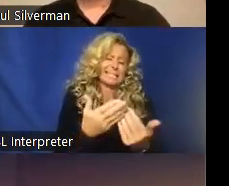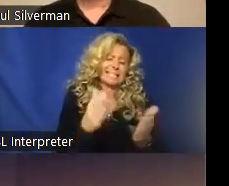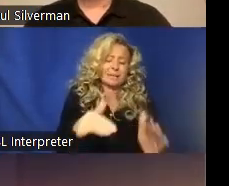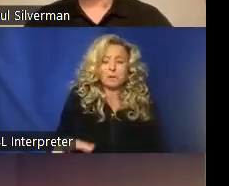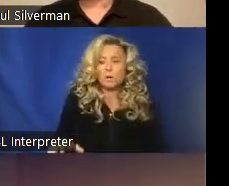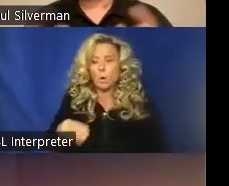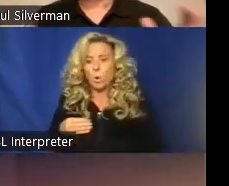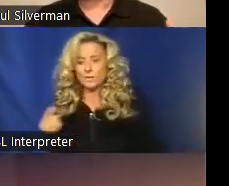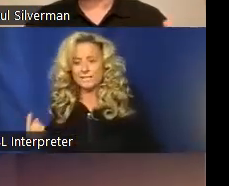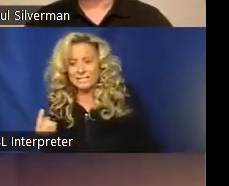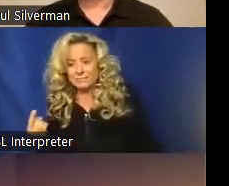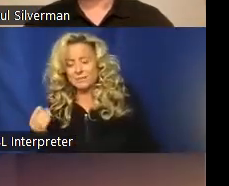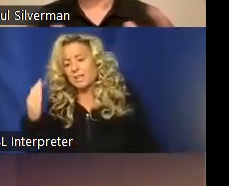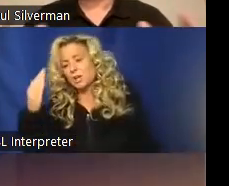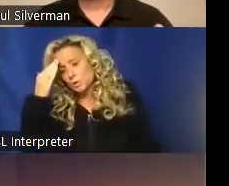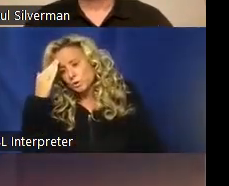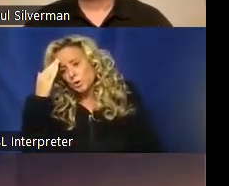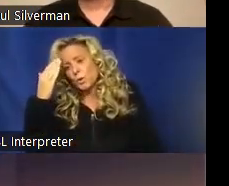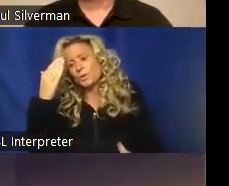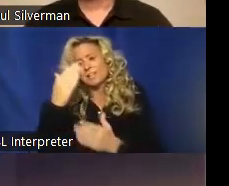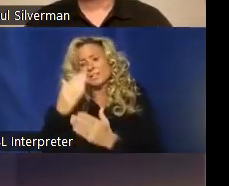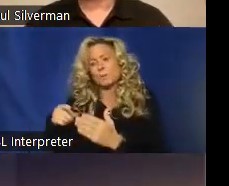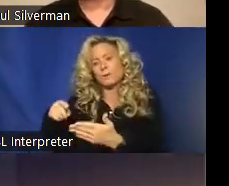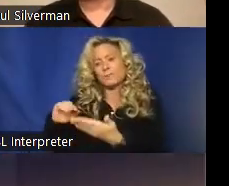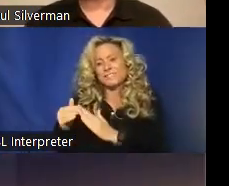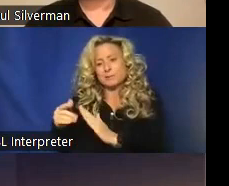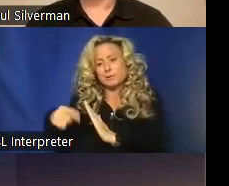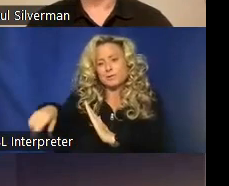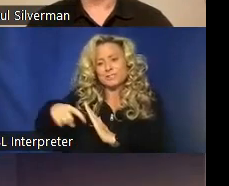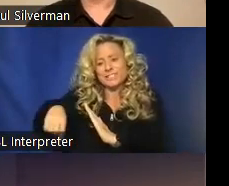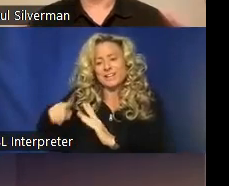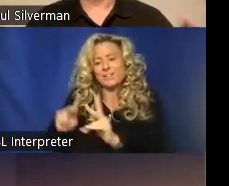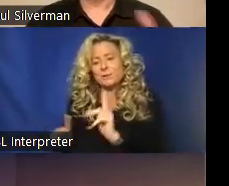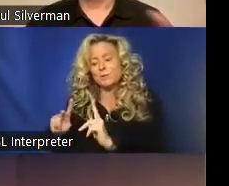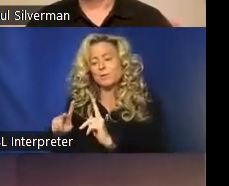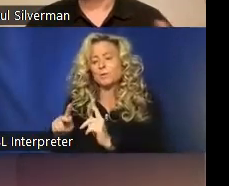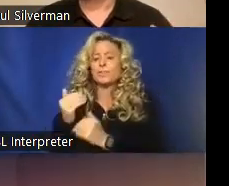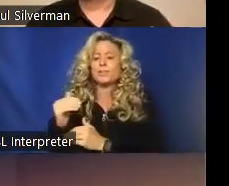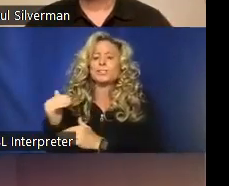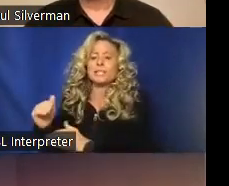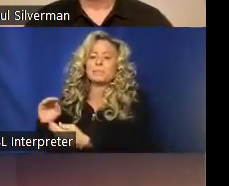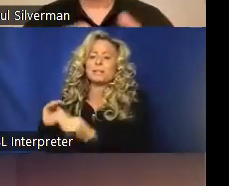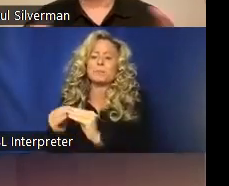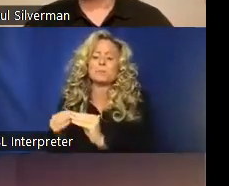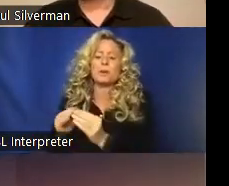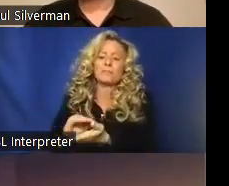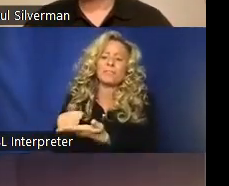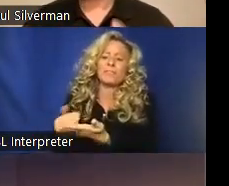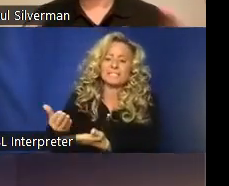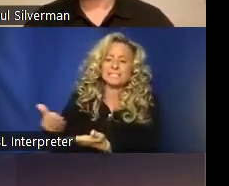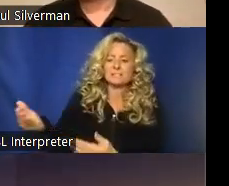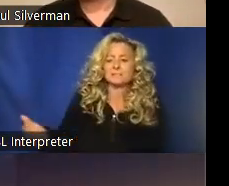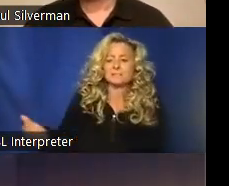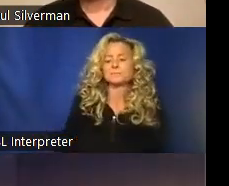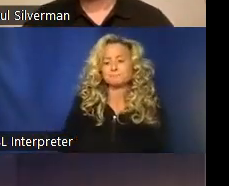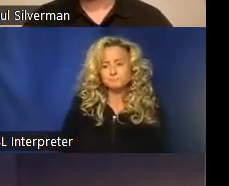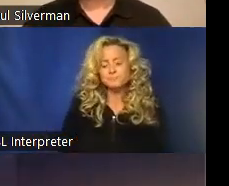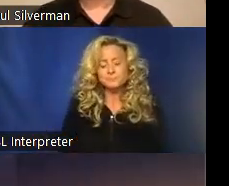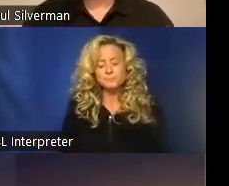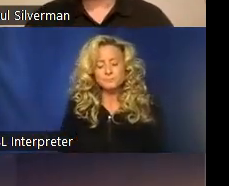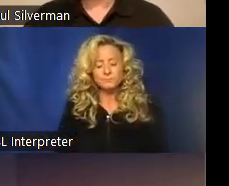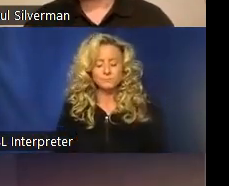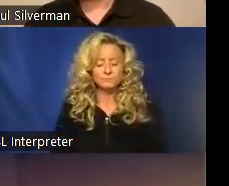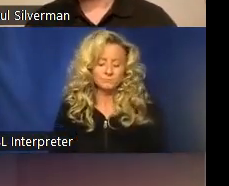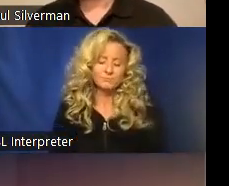owning something that is part of this community of folks, where there's only a limited number of these items within that community,